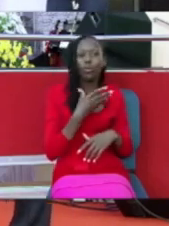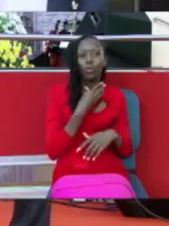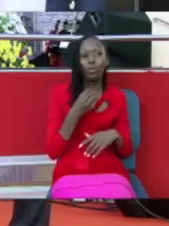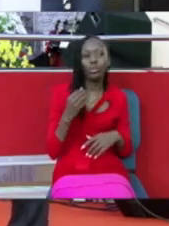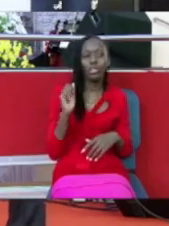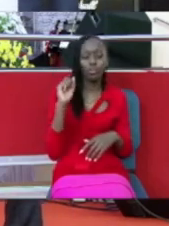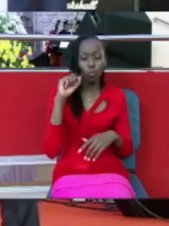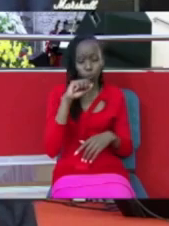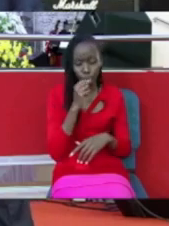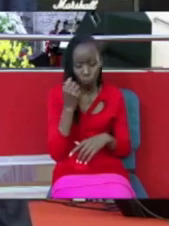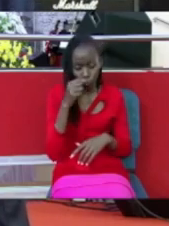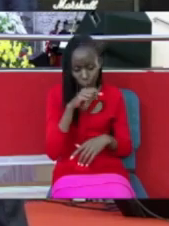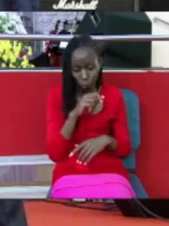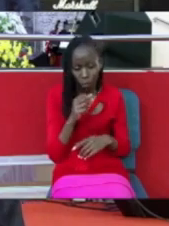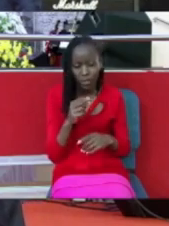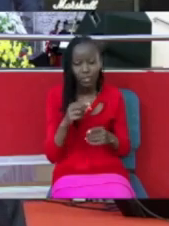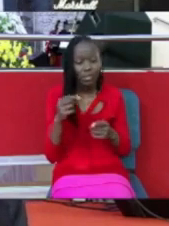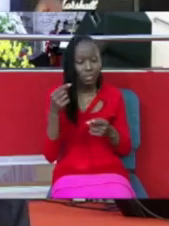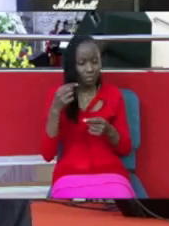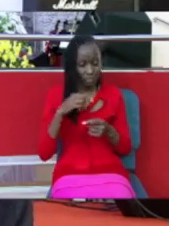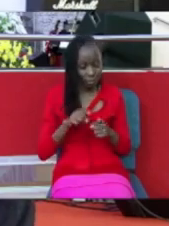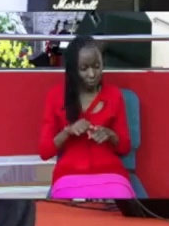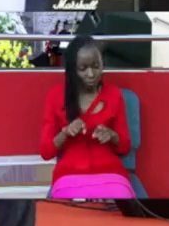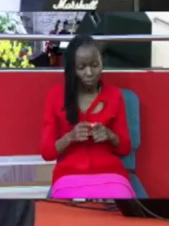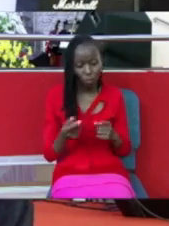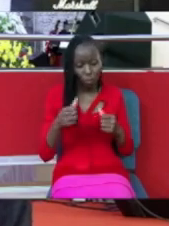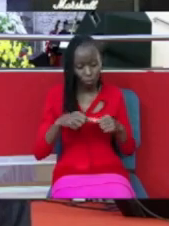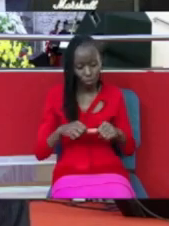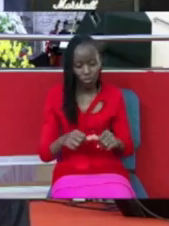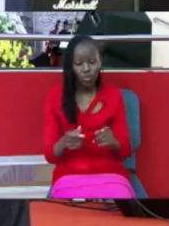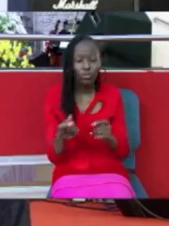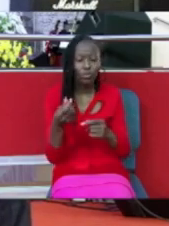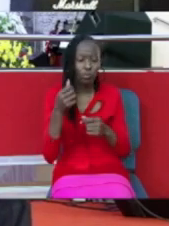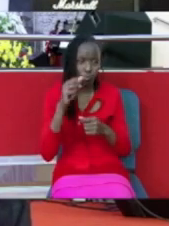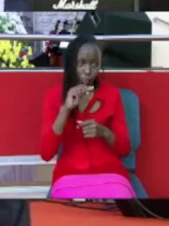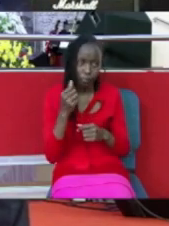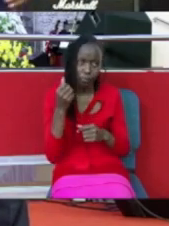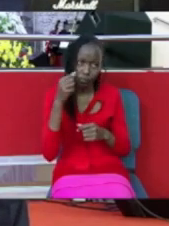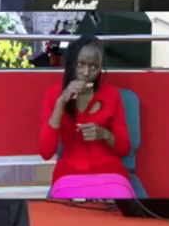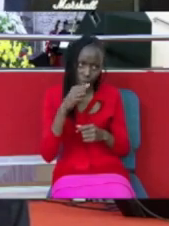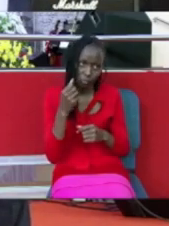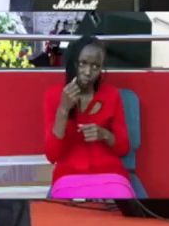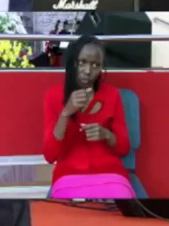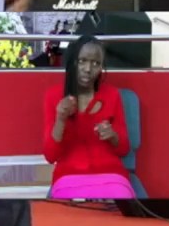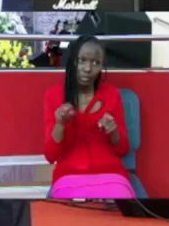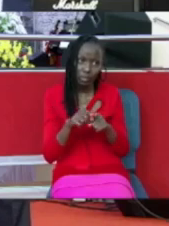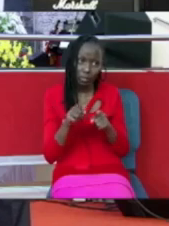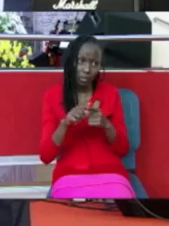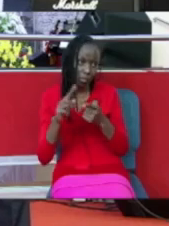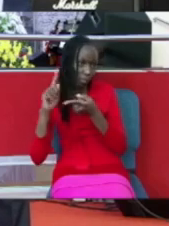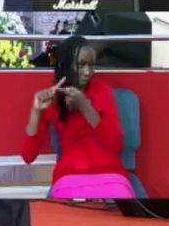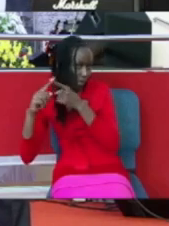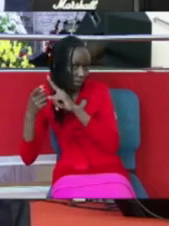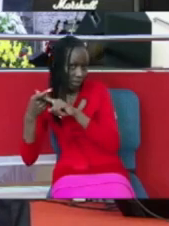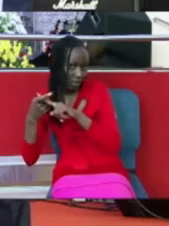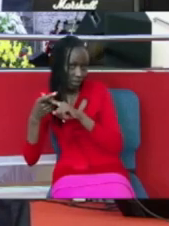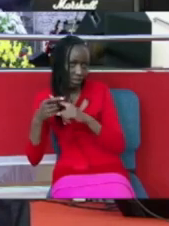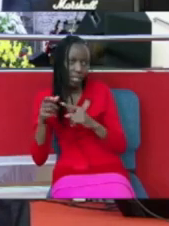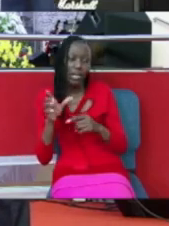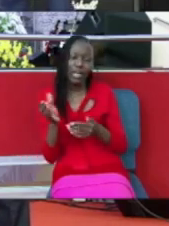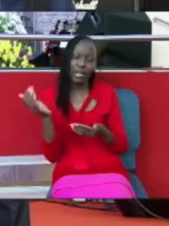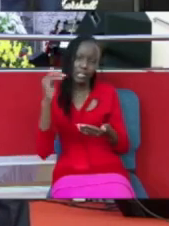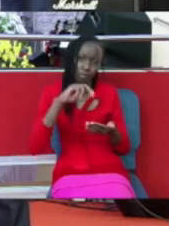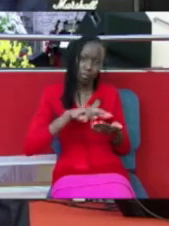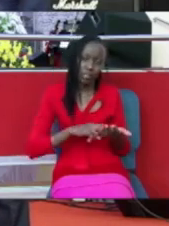it, and then chew it one more time. Anataka tuile, tuitafakari, tuitafune na tuirudie mara kwa mara.